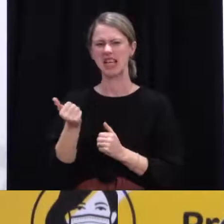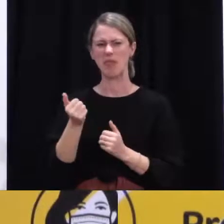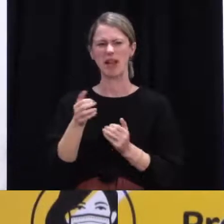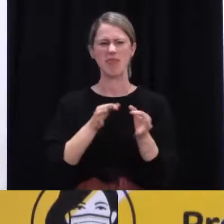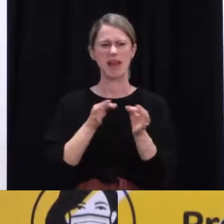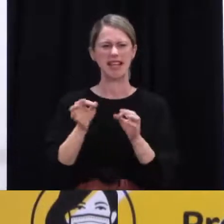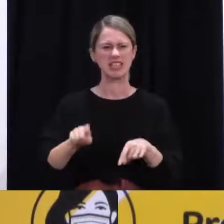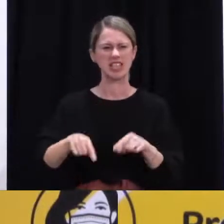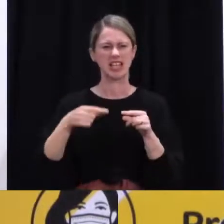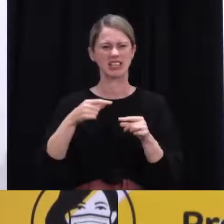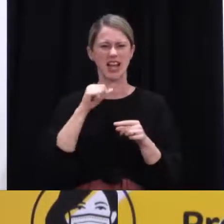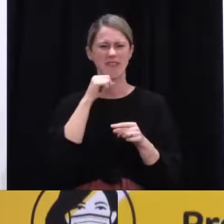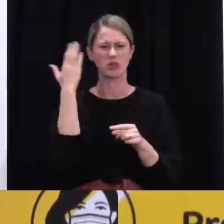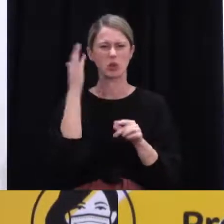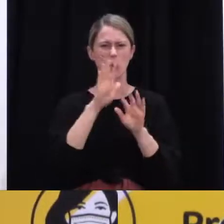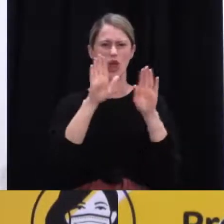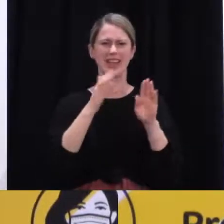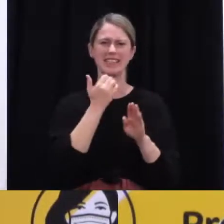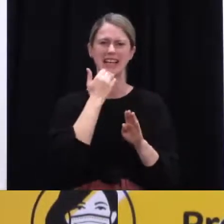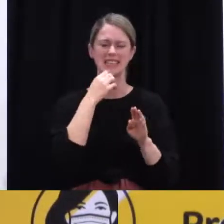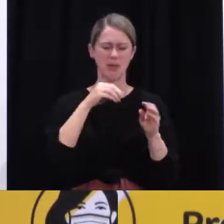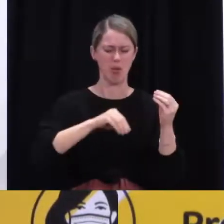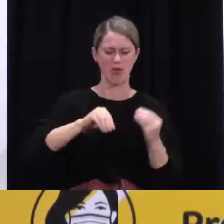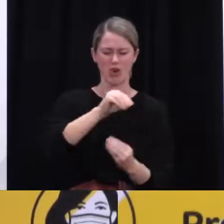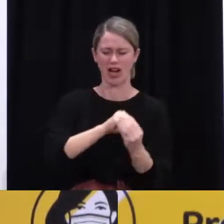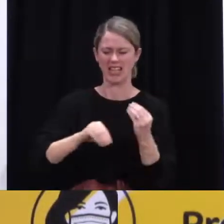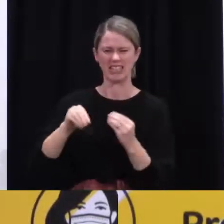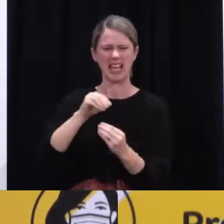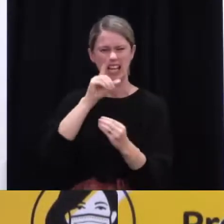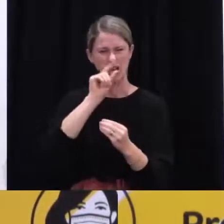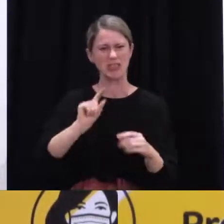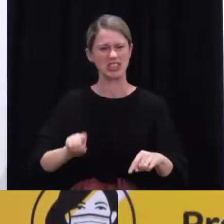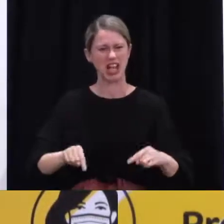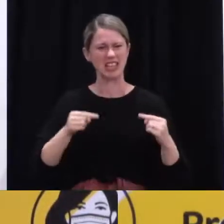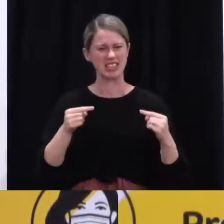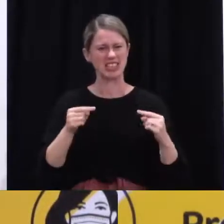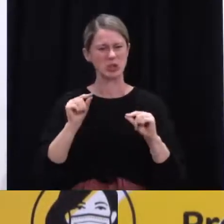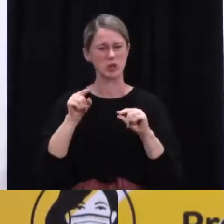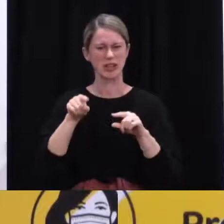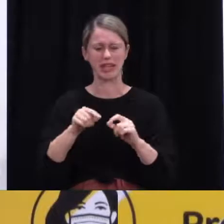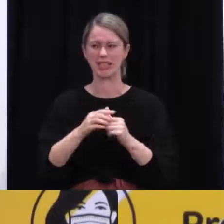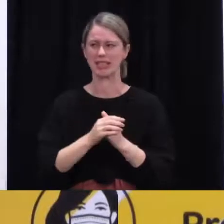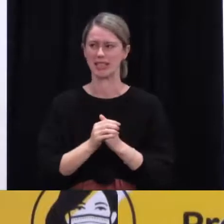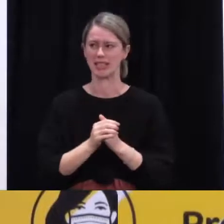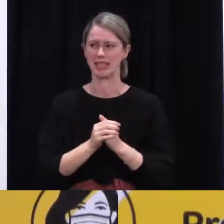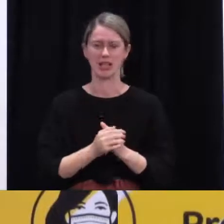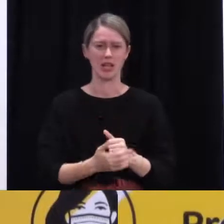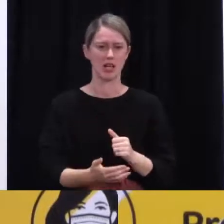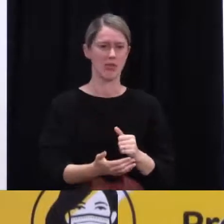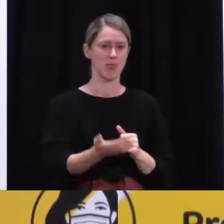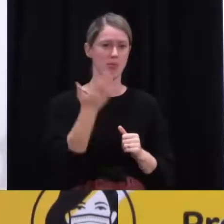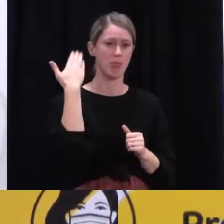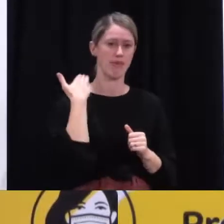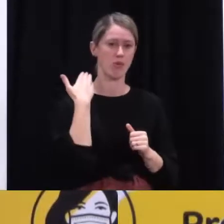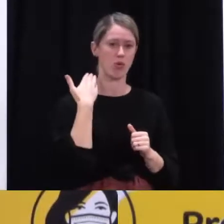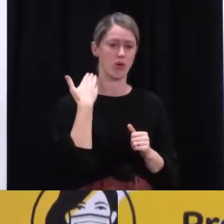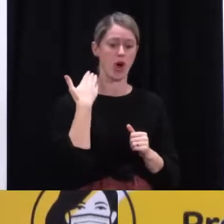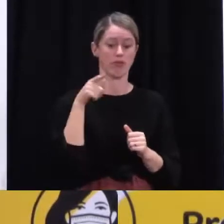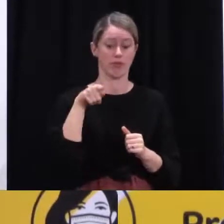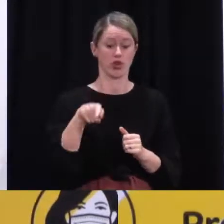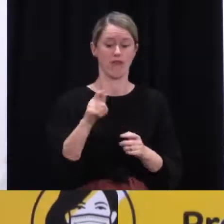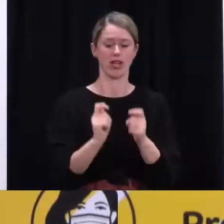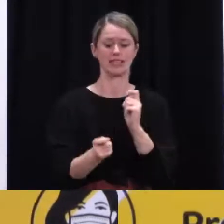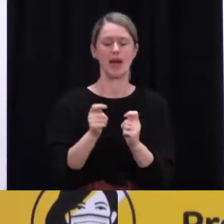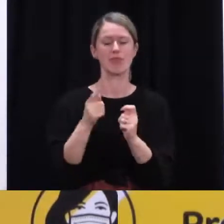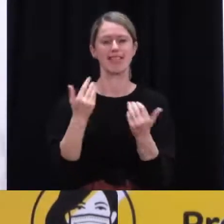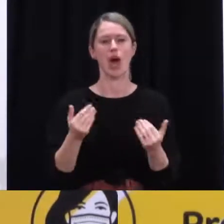logistical challenges around moving school holiday dates around that make it quite challenging to do. We have pushed back the dates for exams to give those kids a